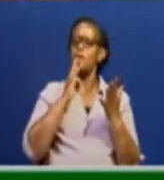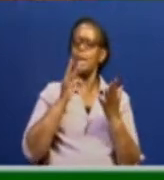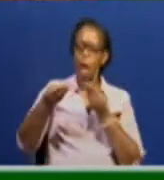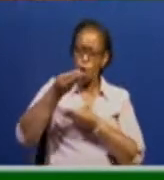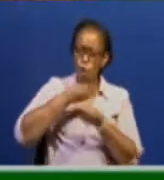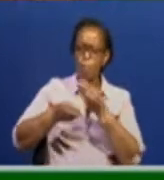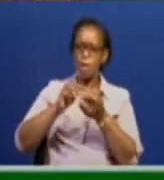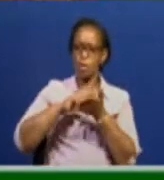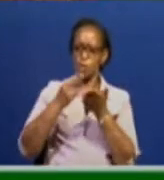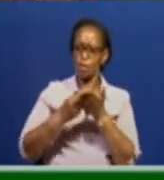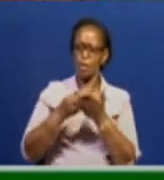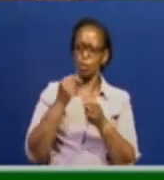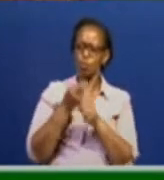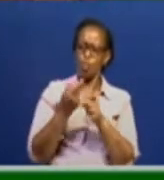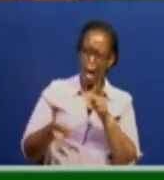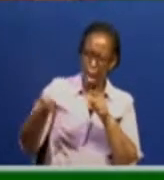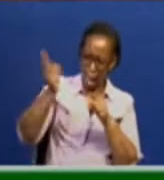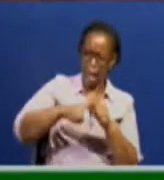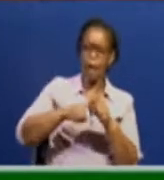food production.